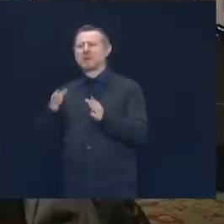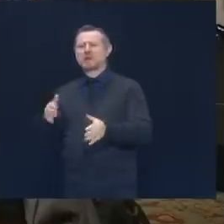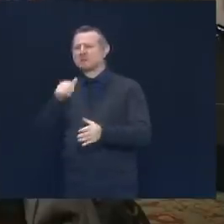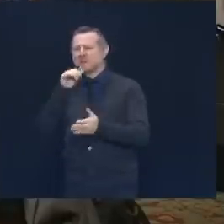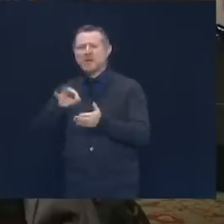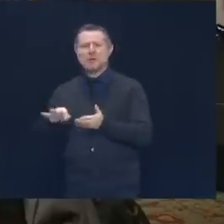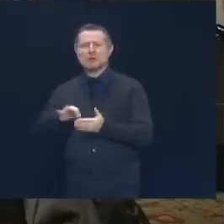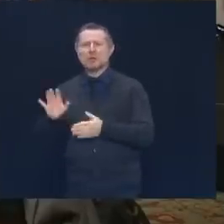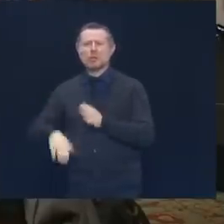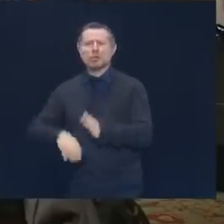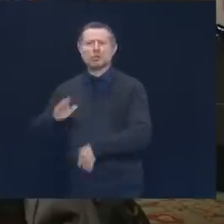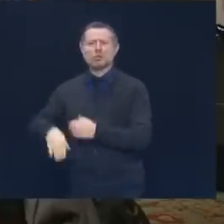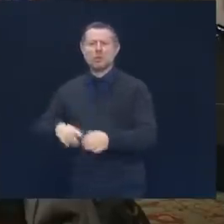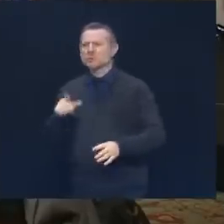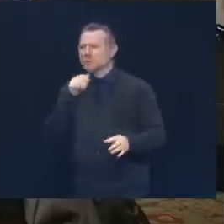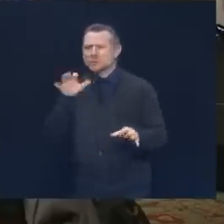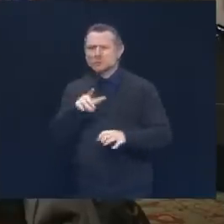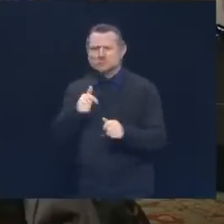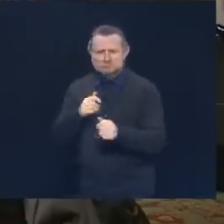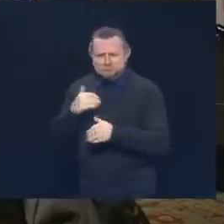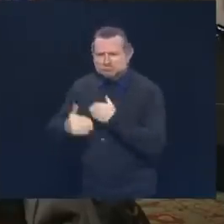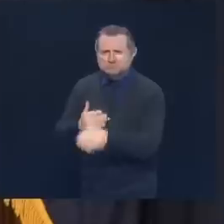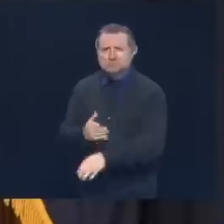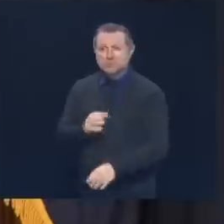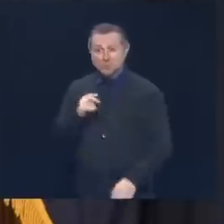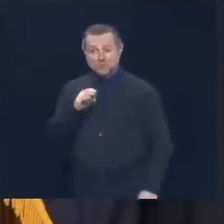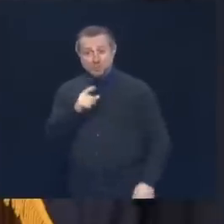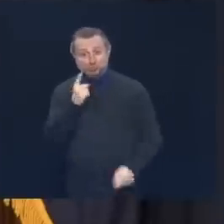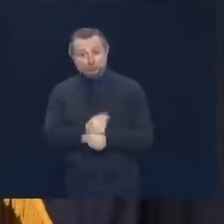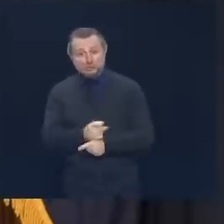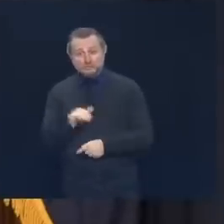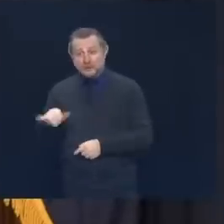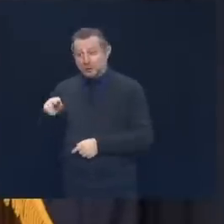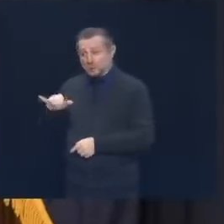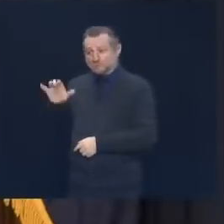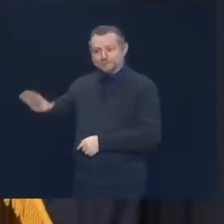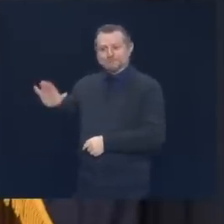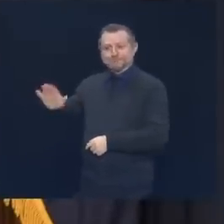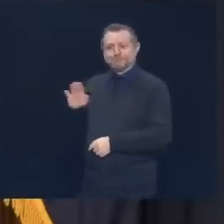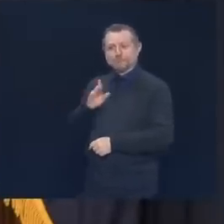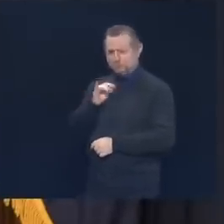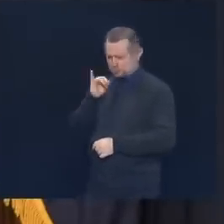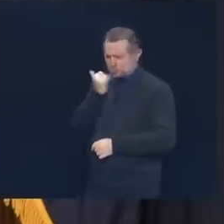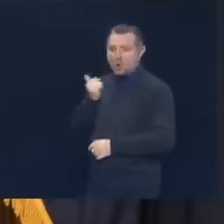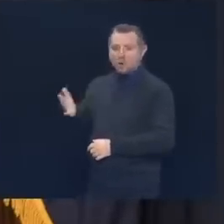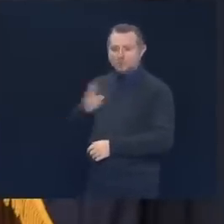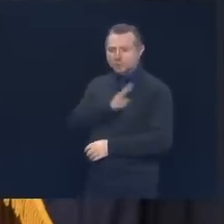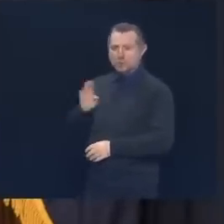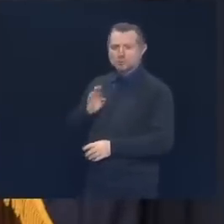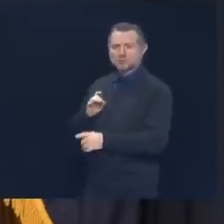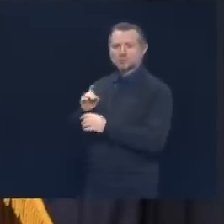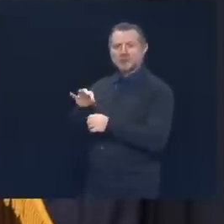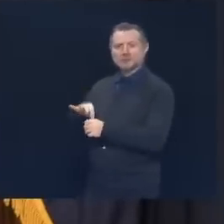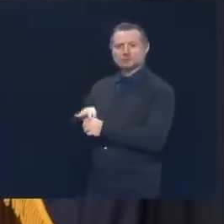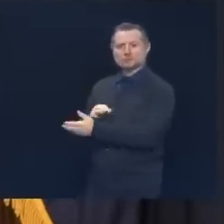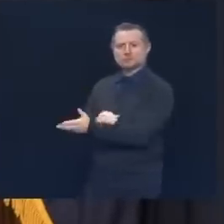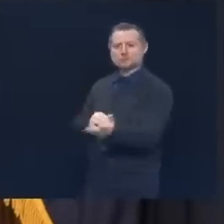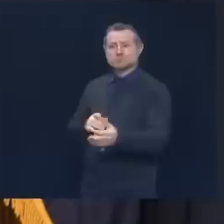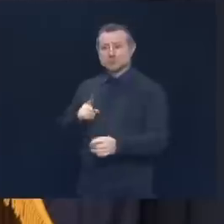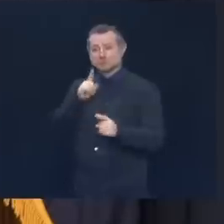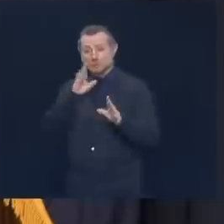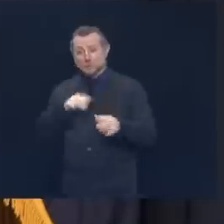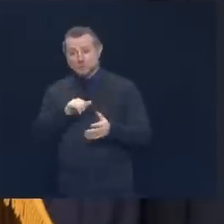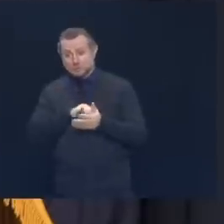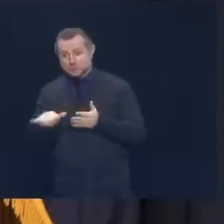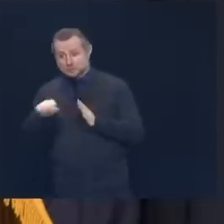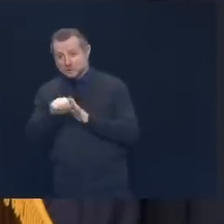why wasn't more? Yeah, New York City Board of Elections blew it. But could the state have assisted more? The state has no